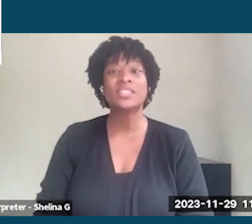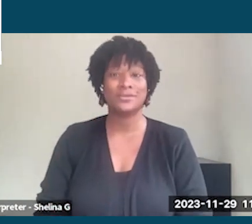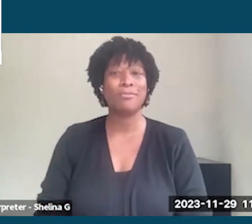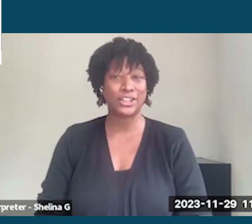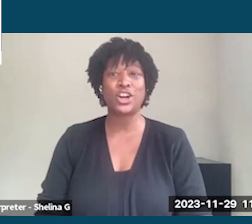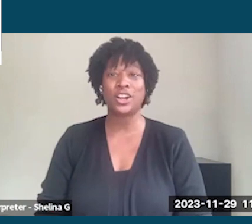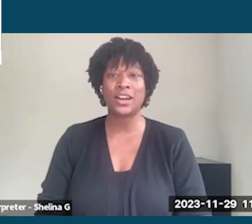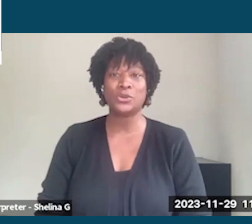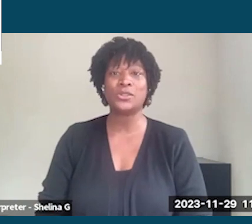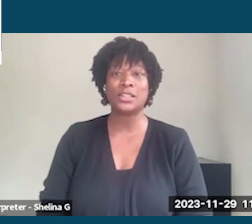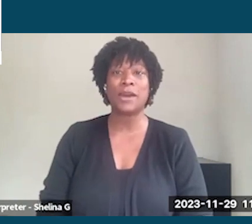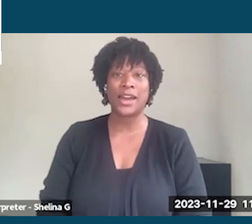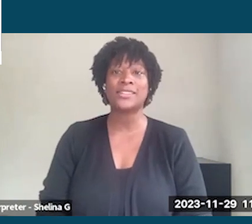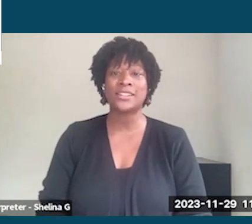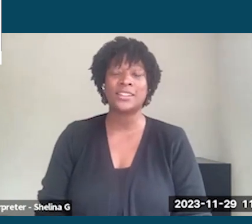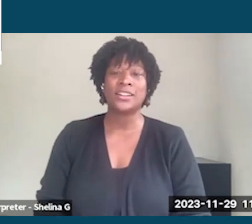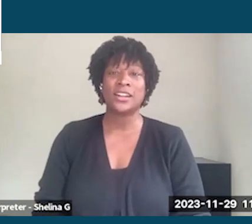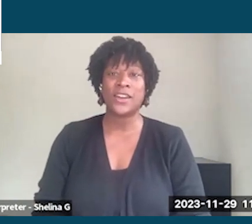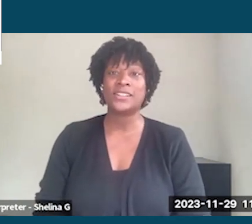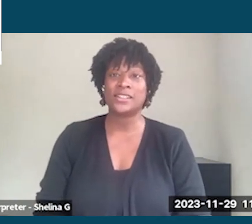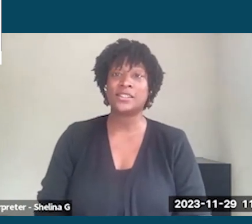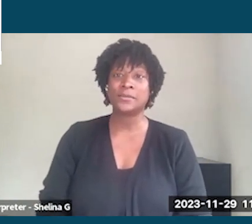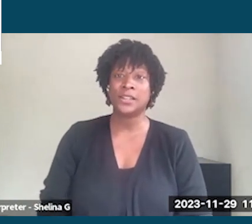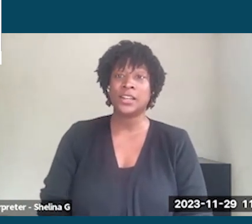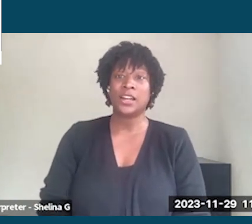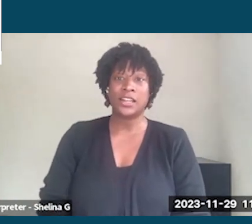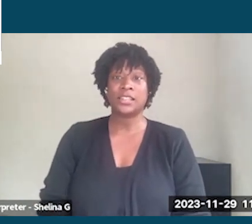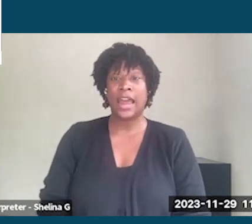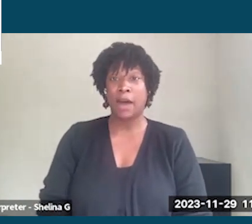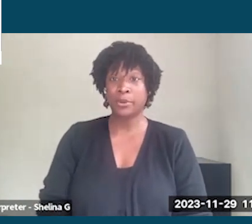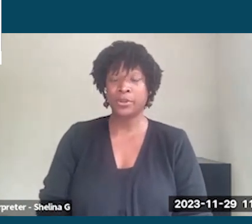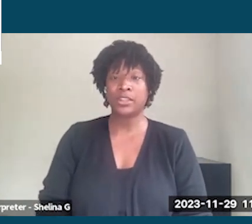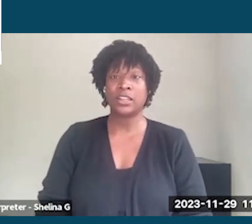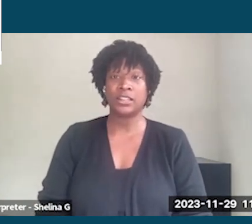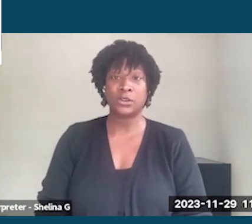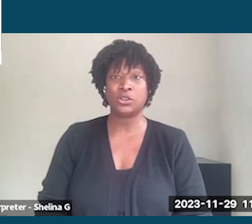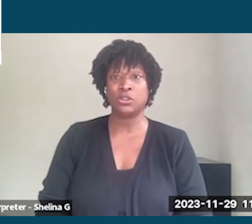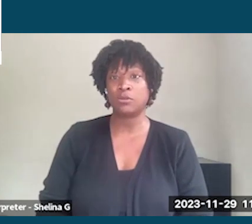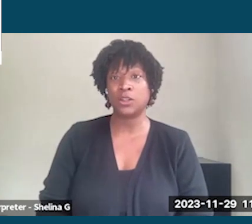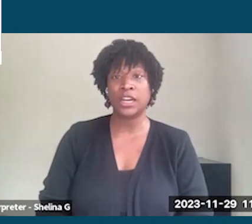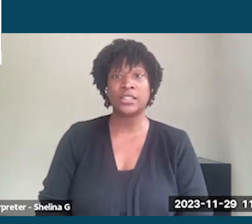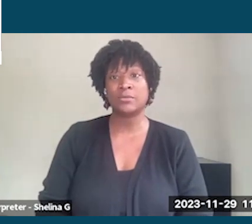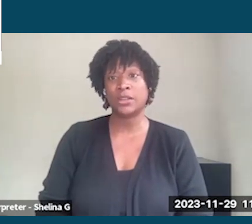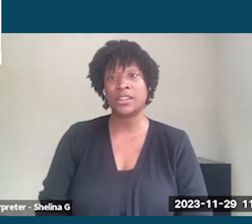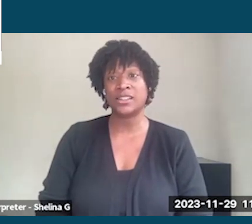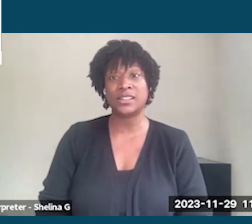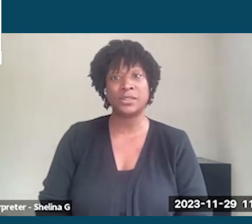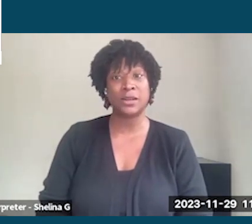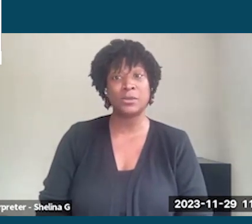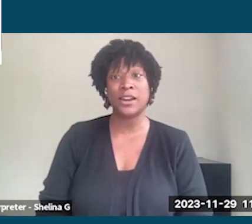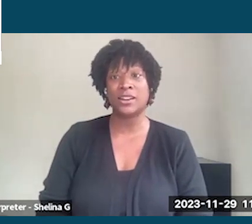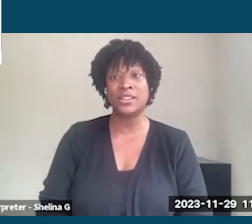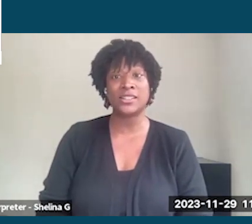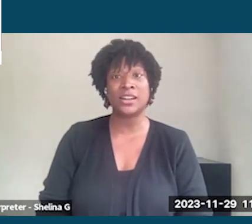My chart I've used in the past, that system. It's an app that allows you to communicate,